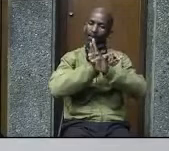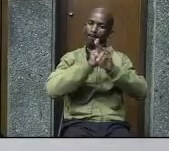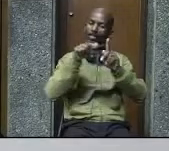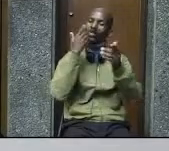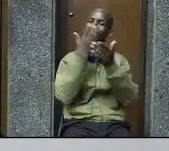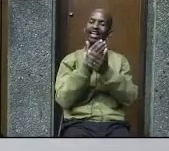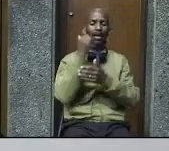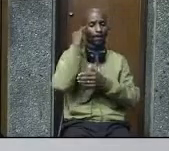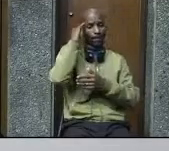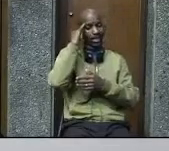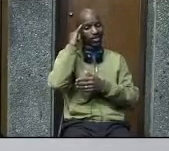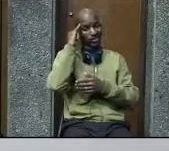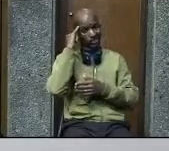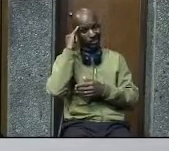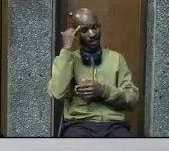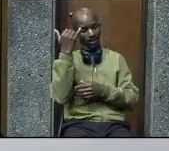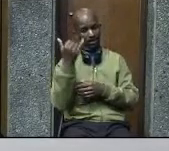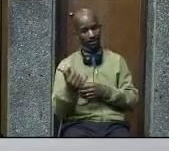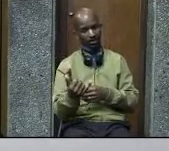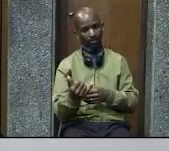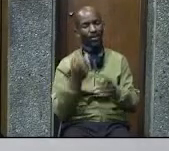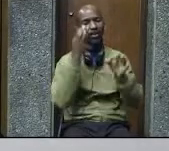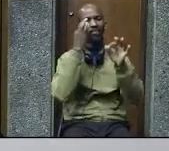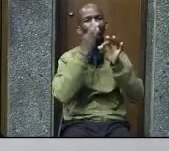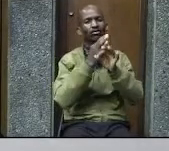can imagine, and that